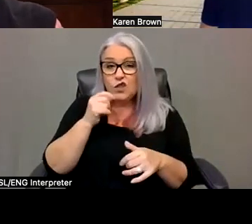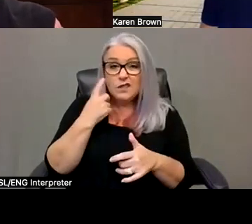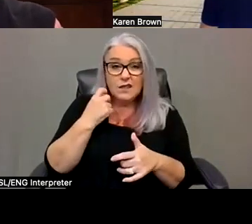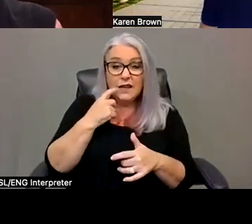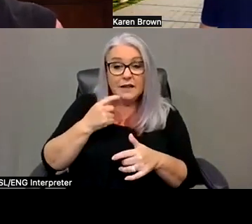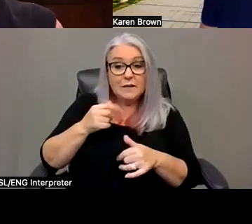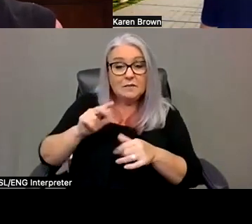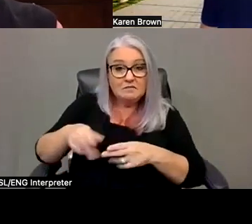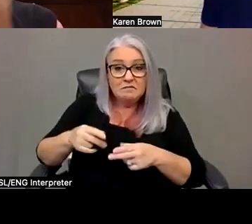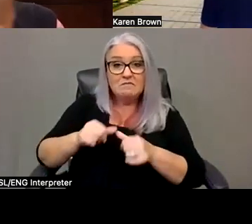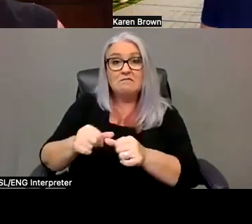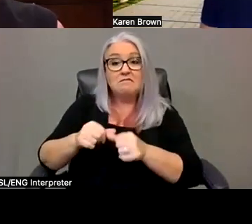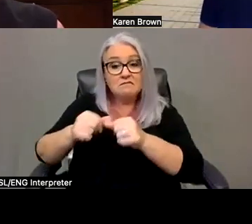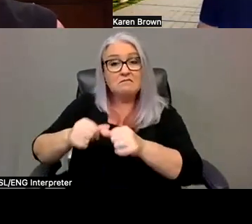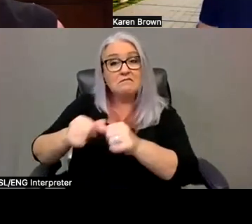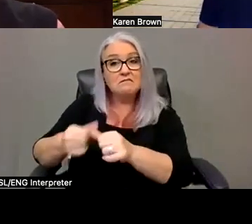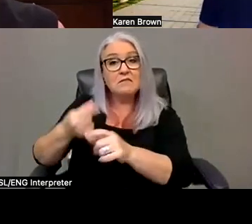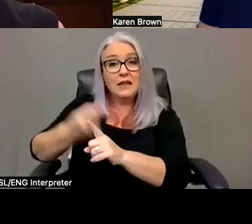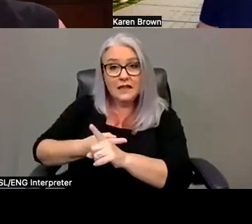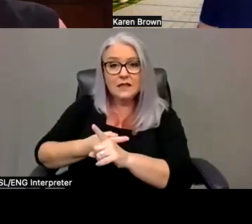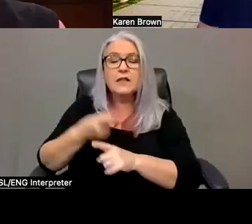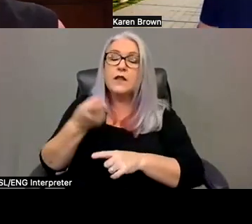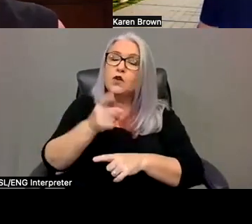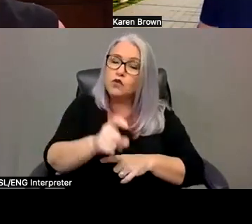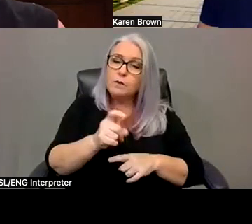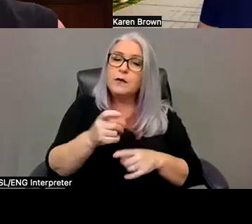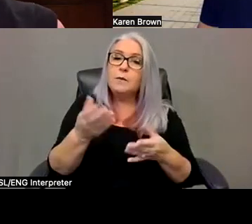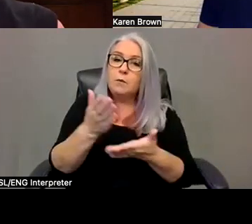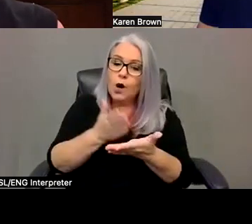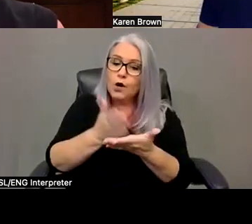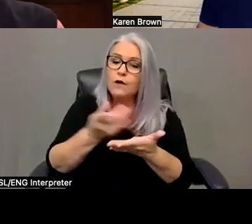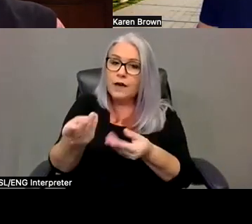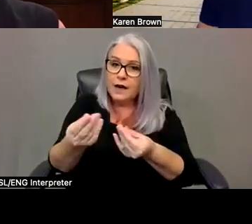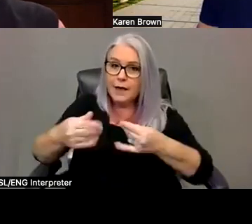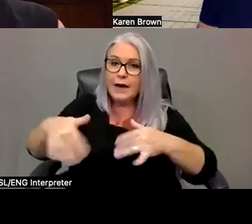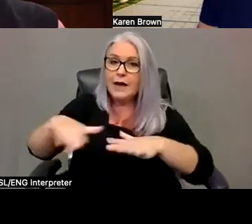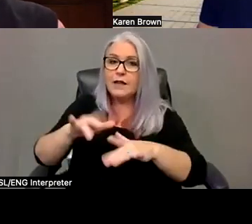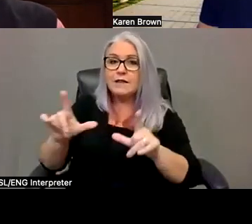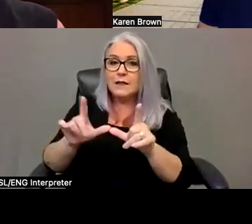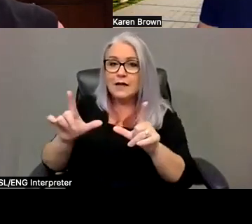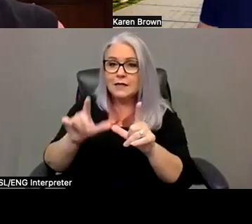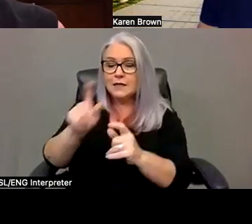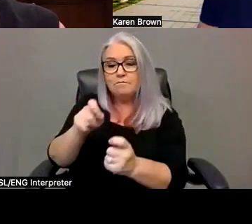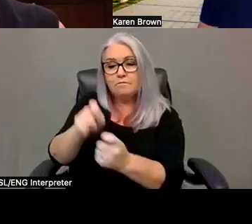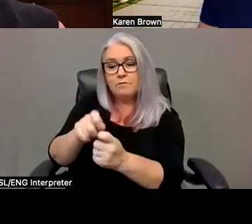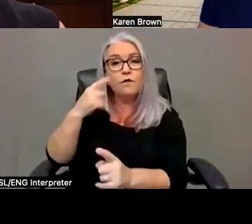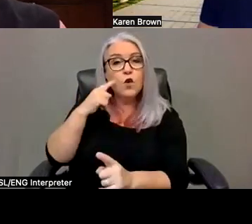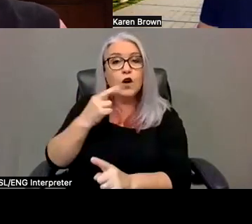the restaurant stay there, there should be a portion of the land that is licensed to a restaurant, and it should be a